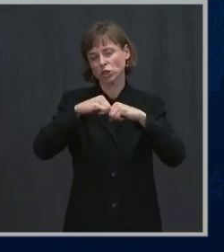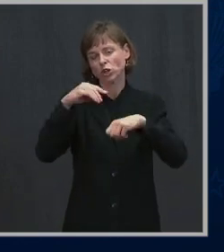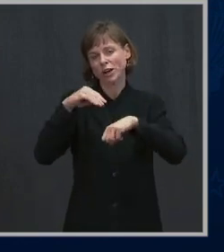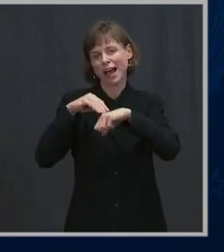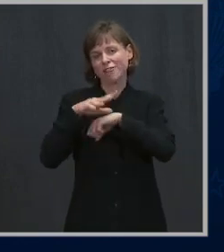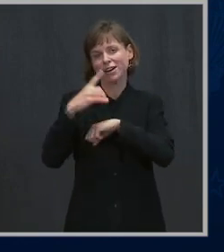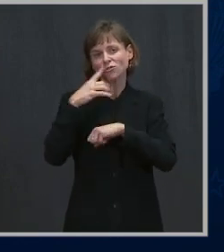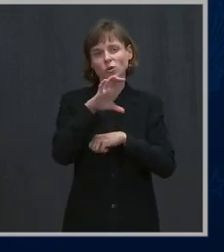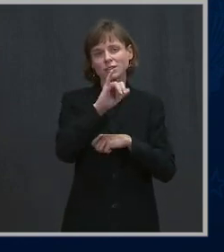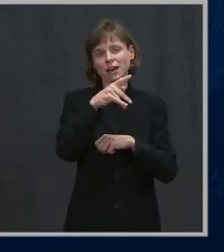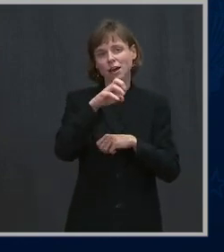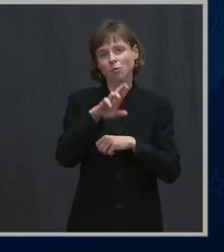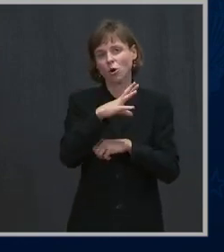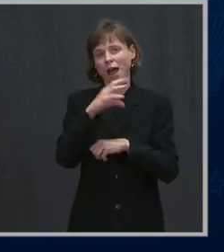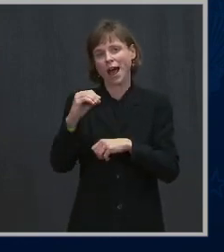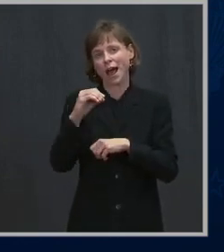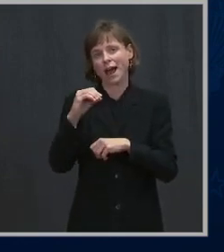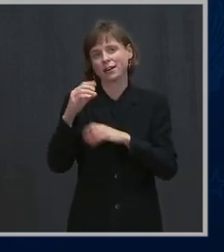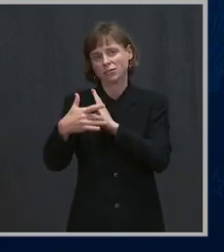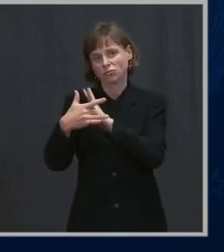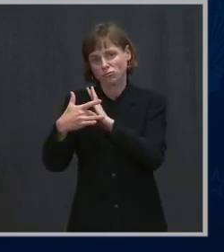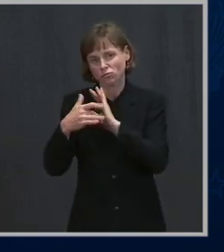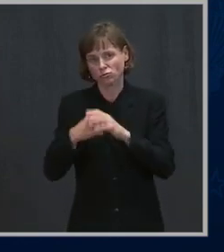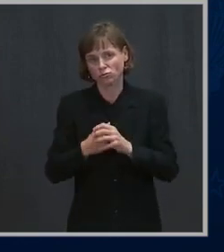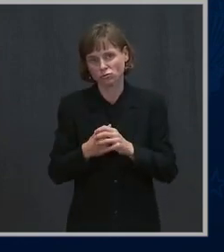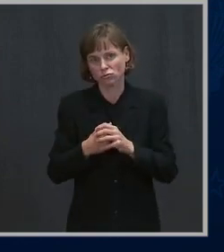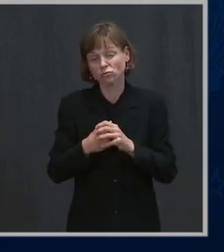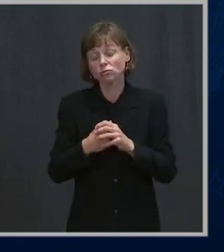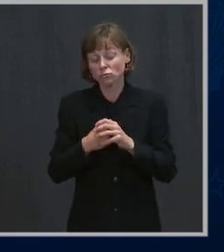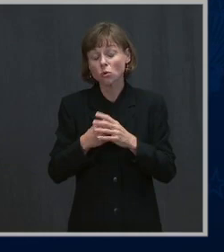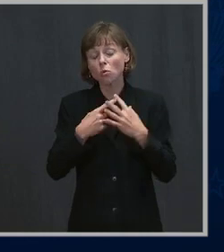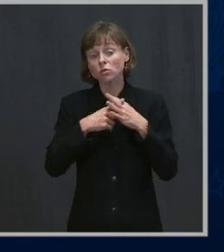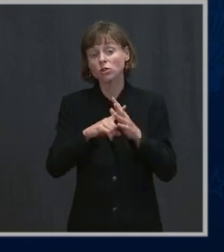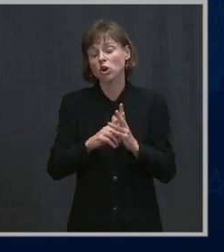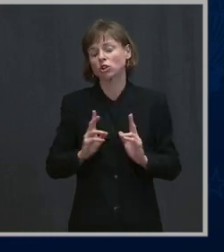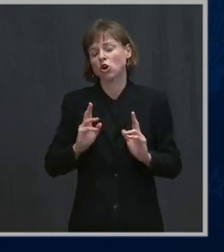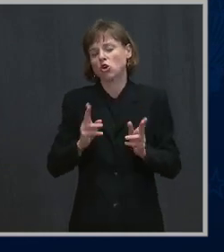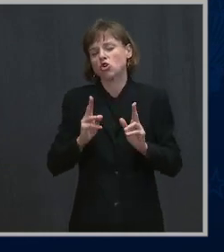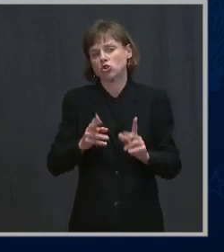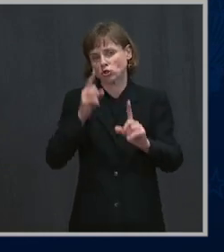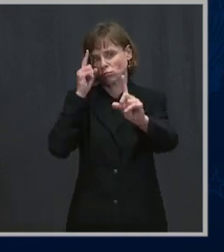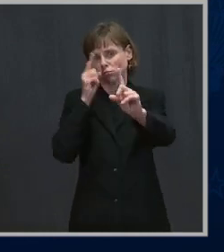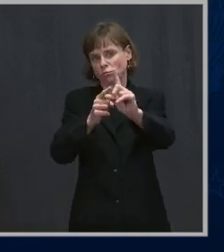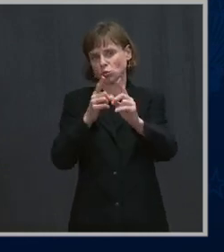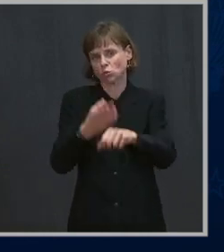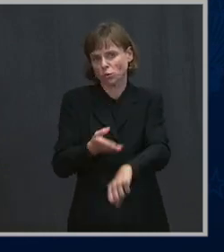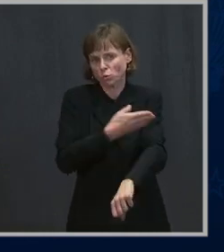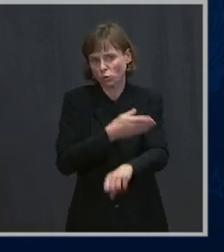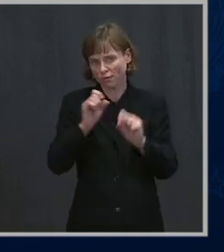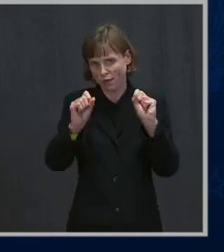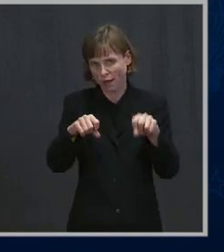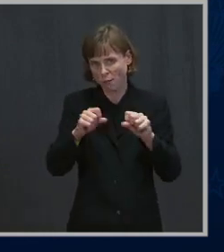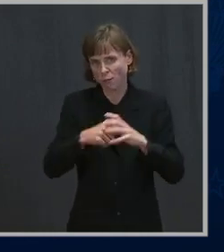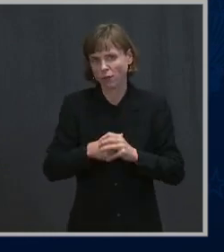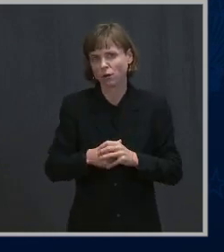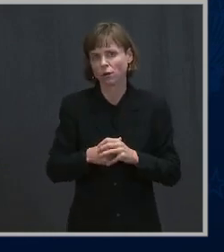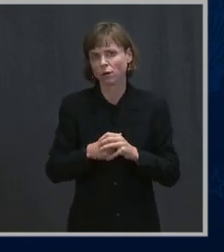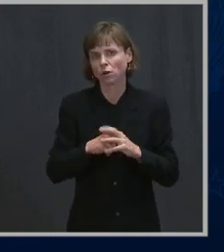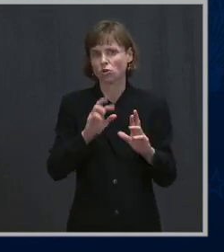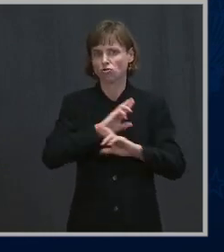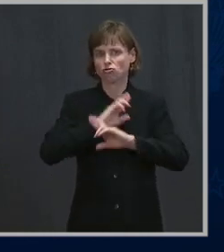emerging technology we're launching an urgent initiative to improve our capability readiness and